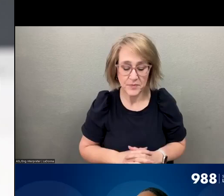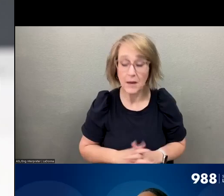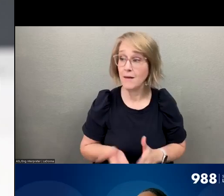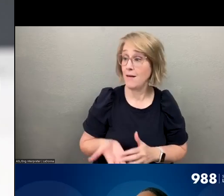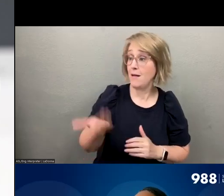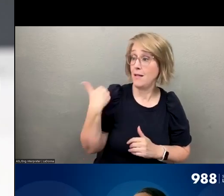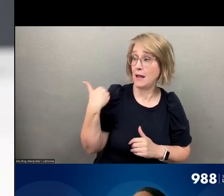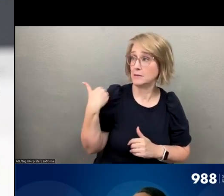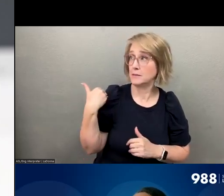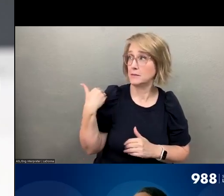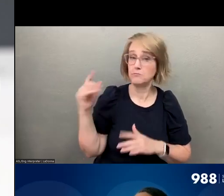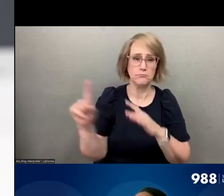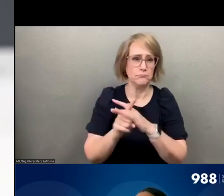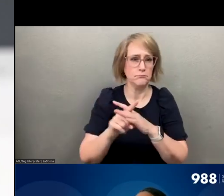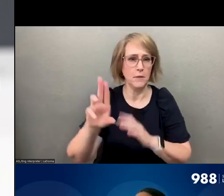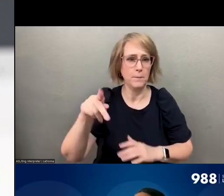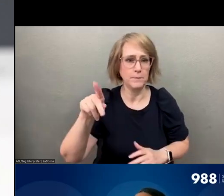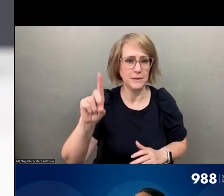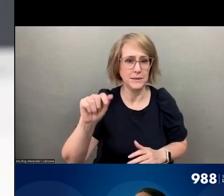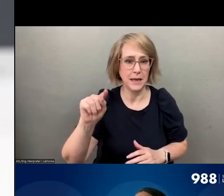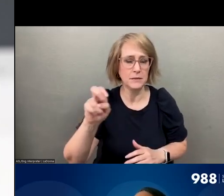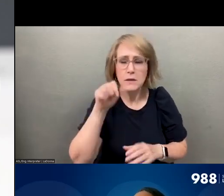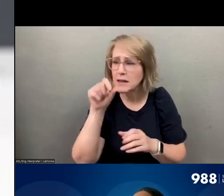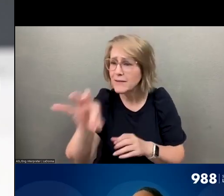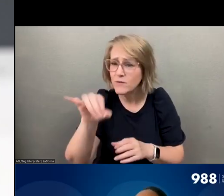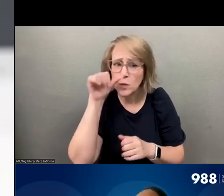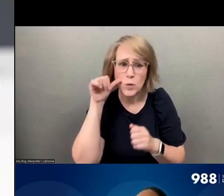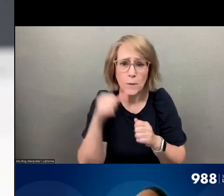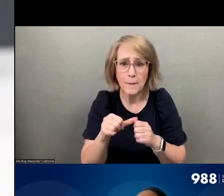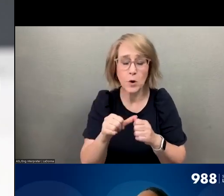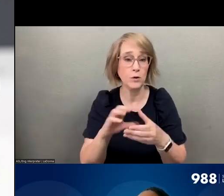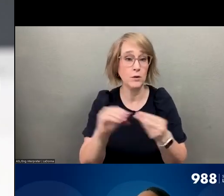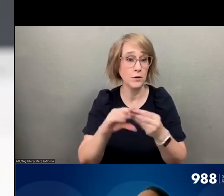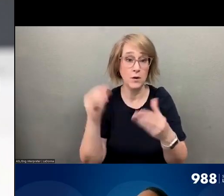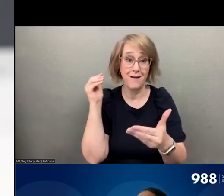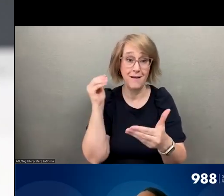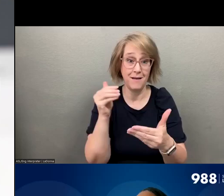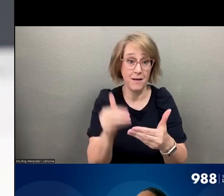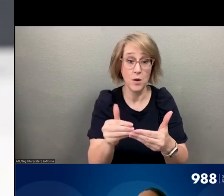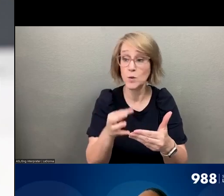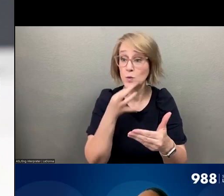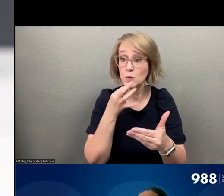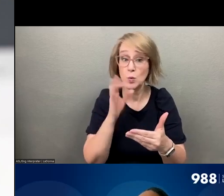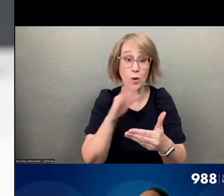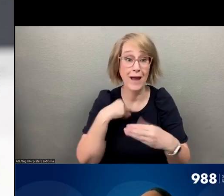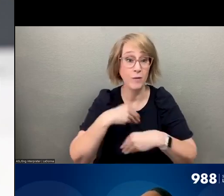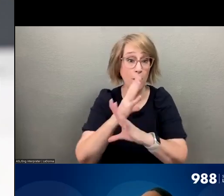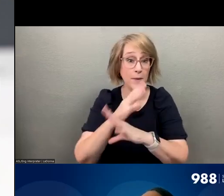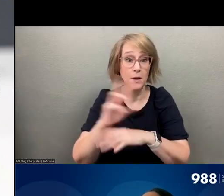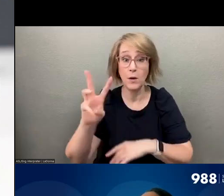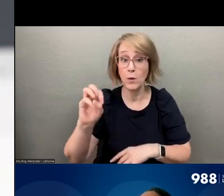here to provide the SAMHSA update, I shared with you all about an upcoming webinar episode